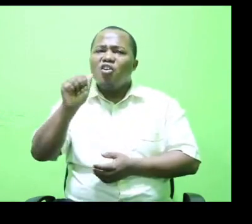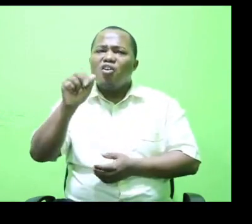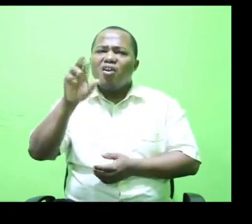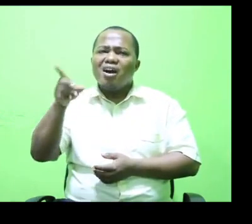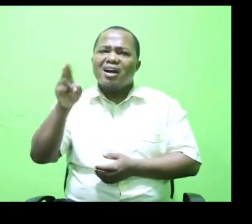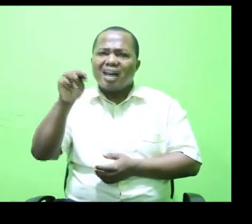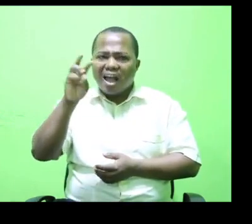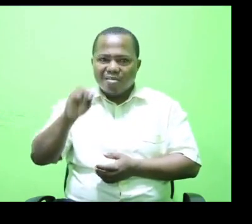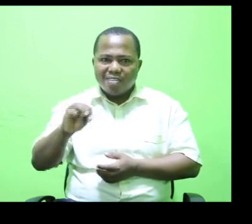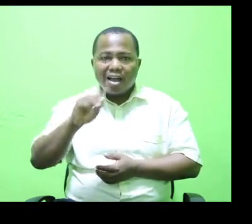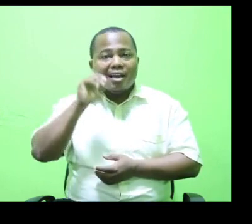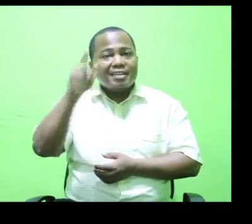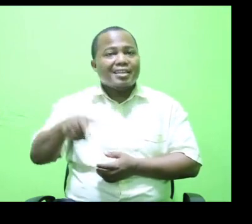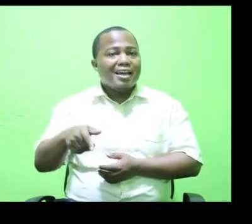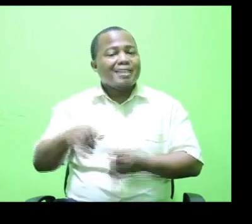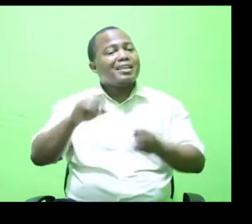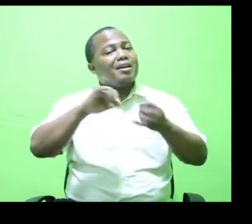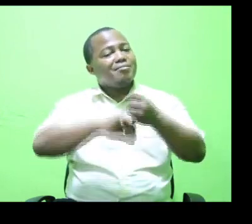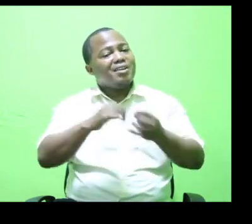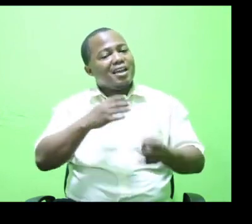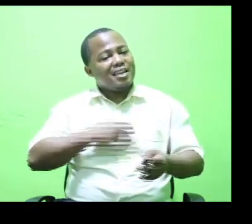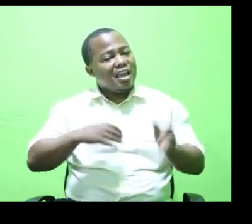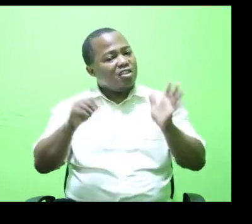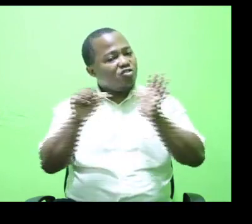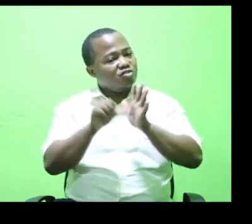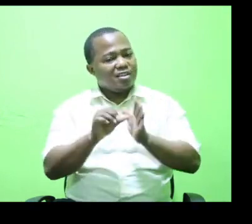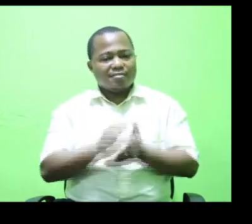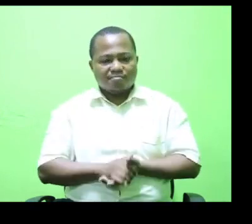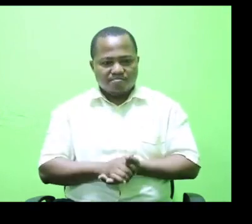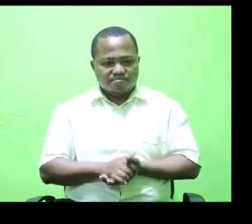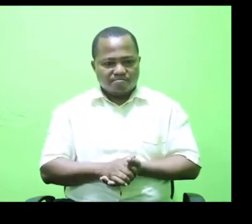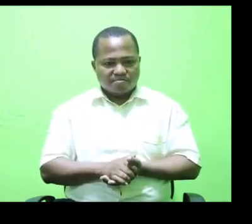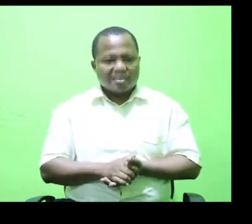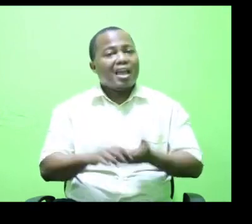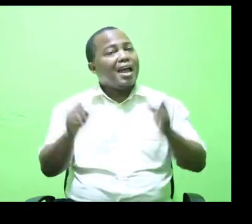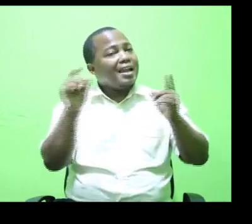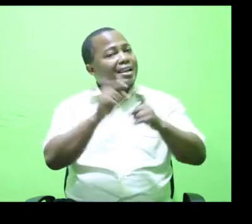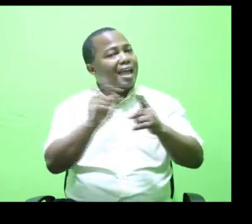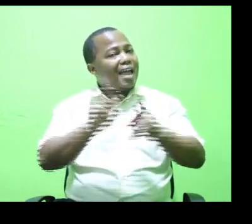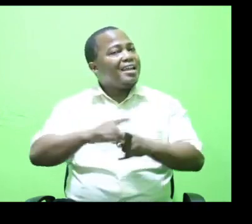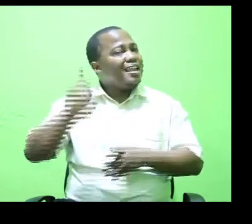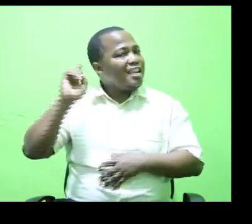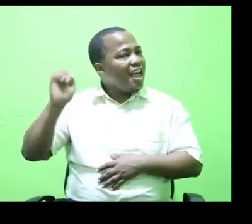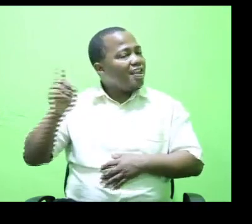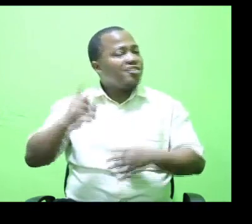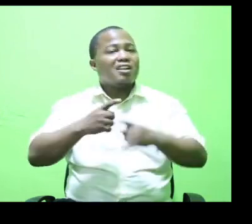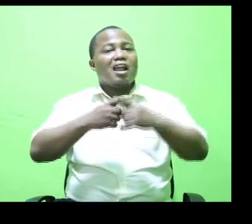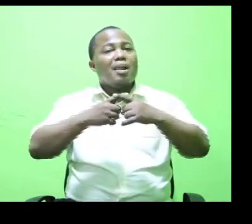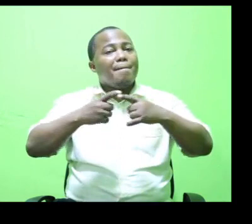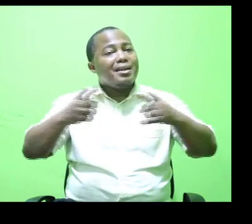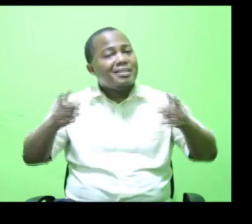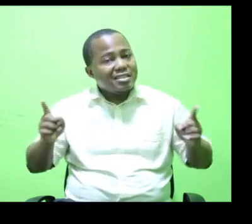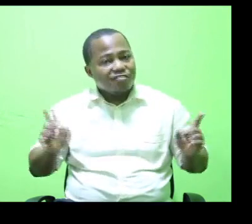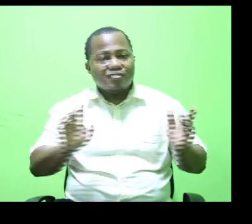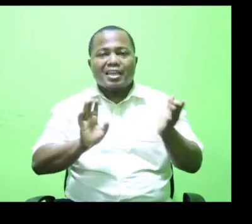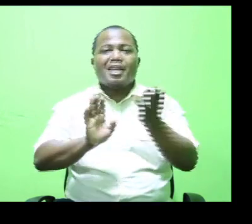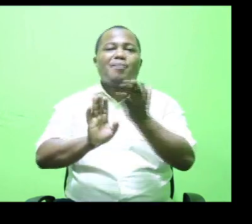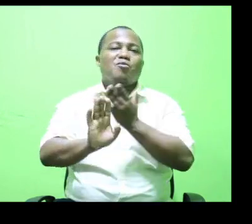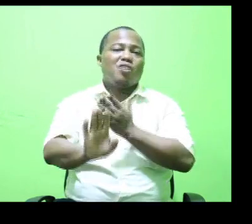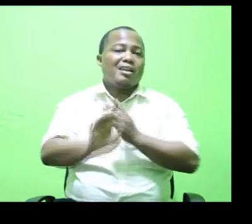please? Therefore, my dear students, the term natural passive